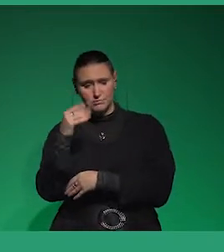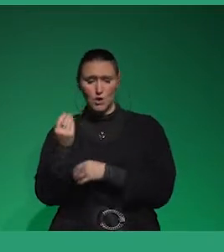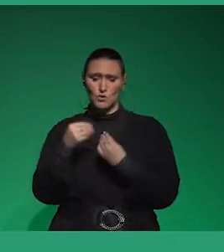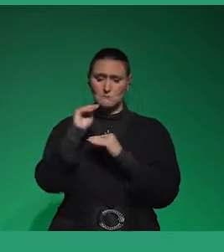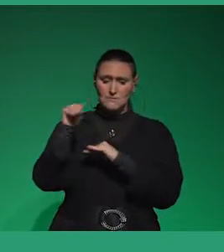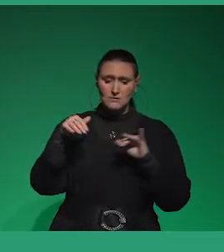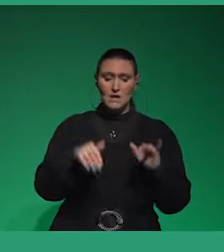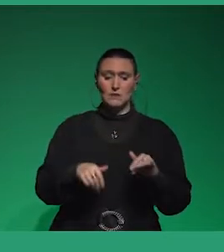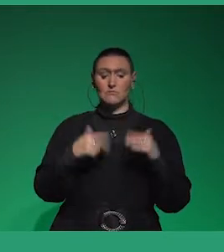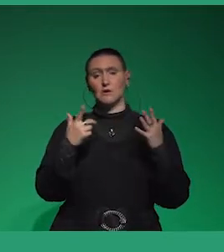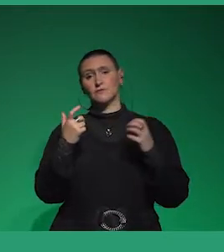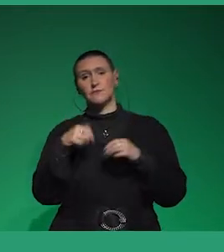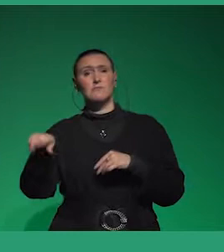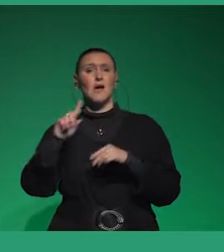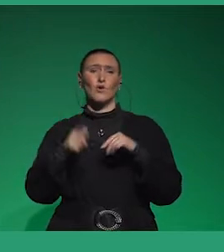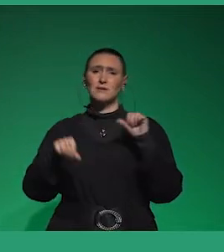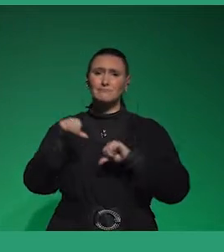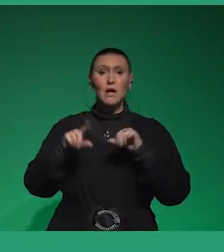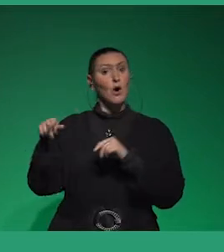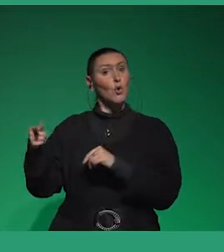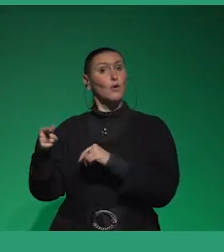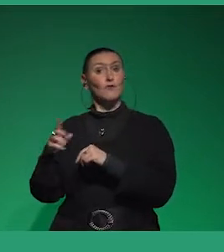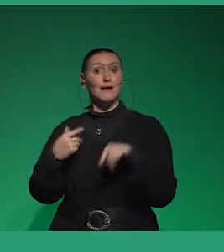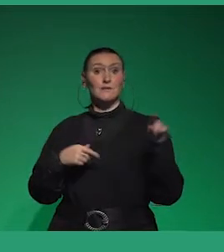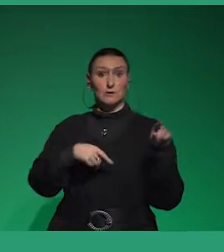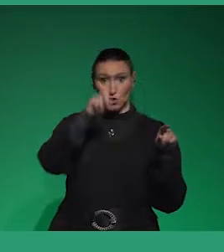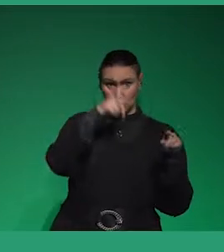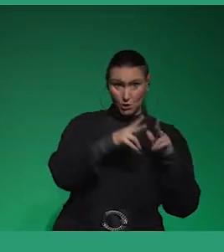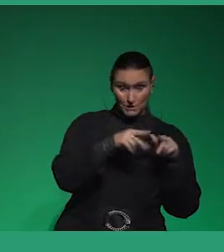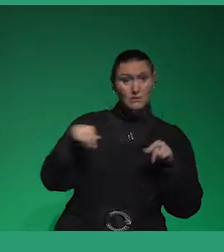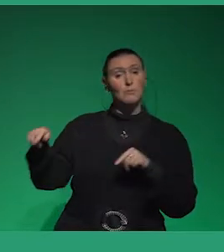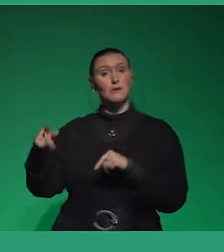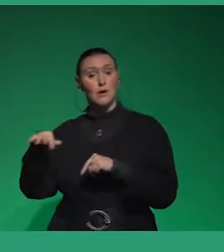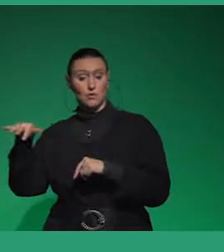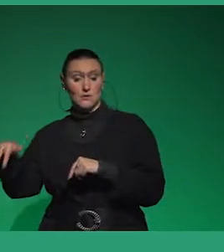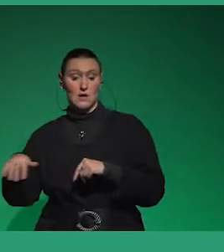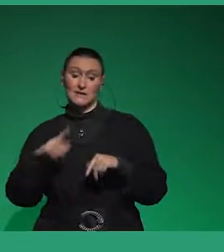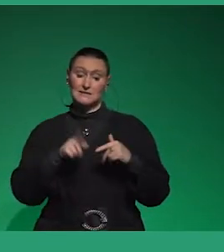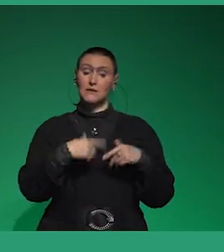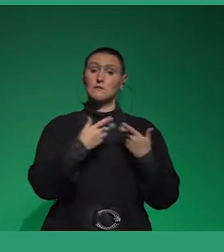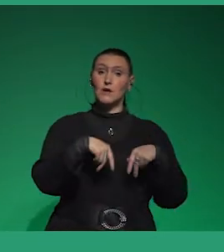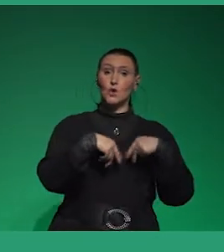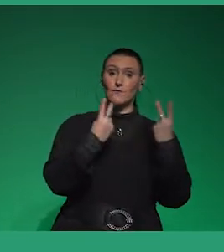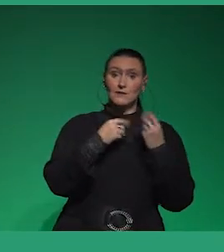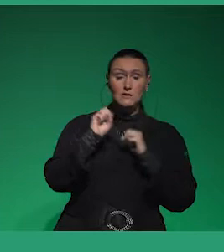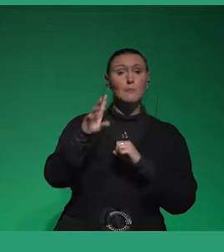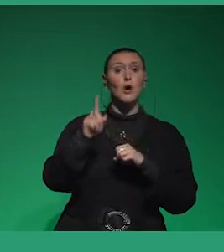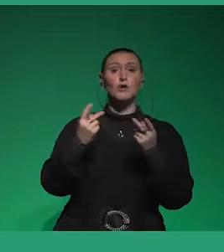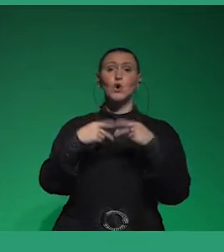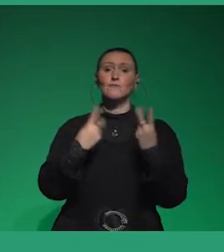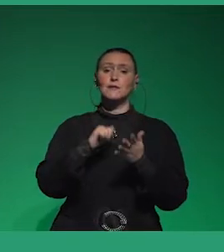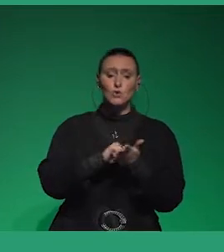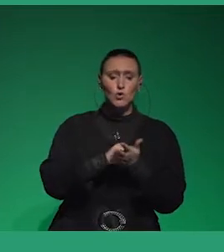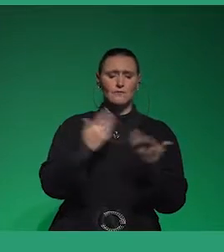workshop in Indonesia. But we will not only concentrate on the peer review papers, but it's also producing policy brief, cartoon